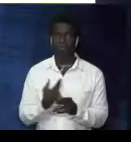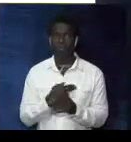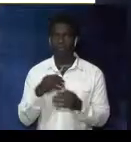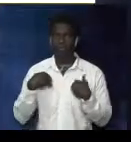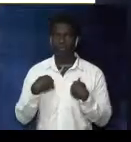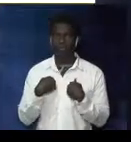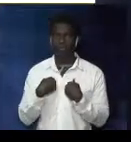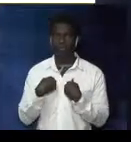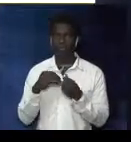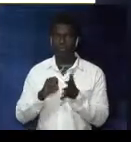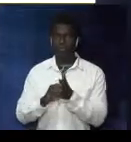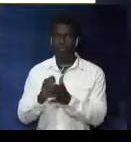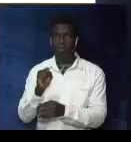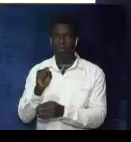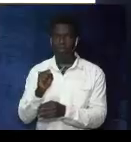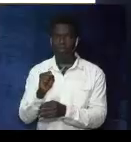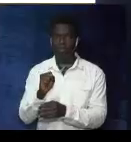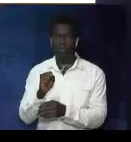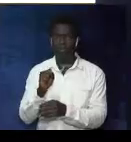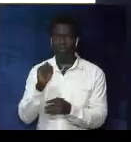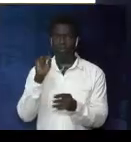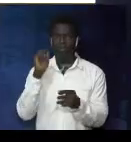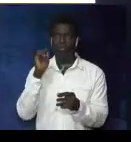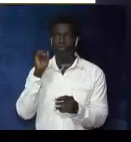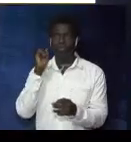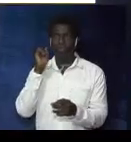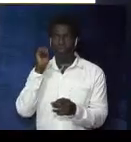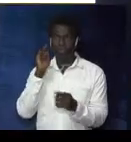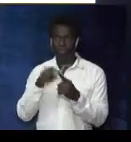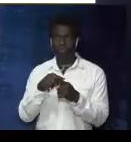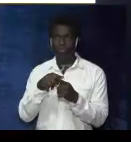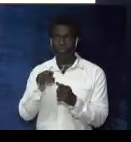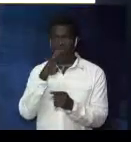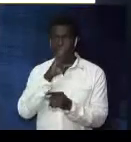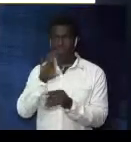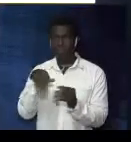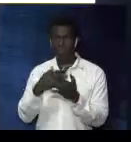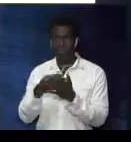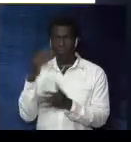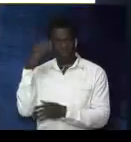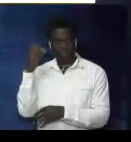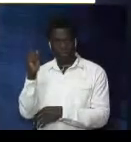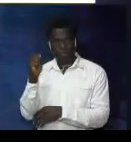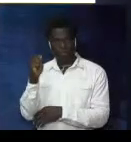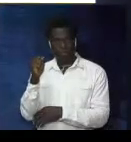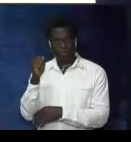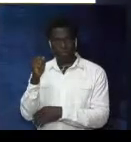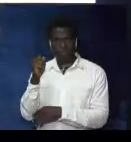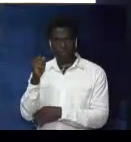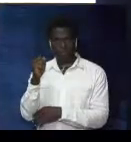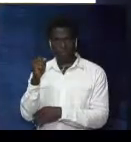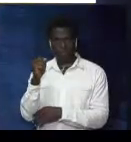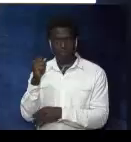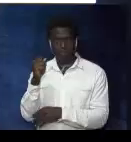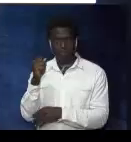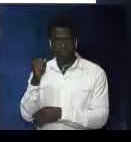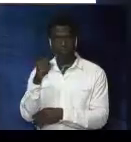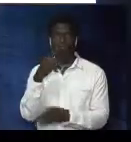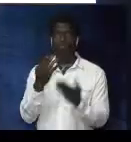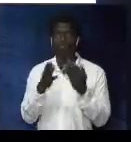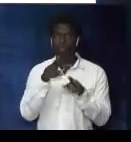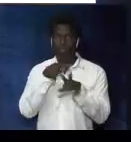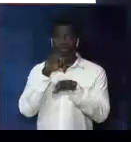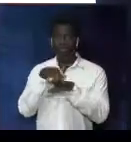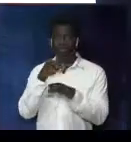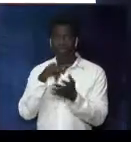Let's have examples. To be all ears. To be all ears.